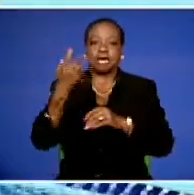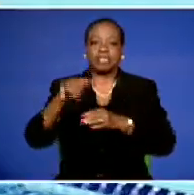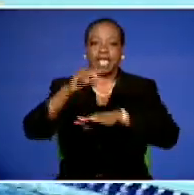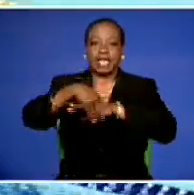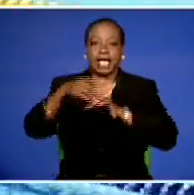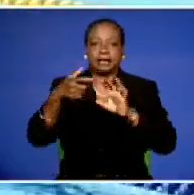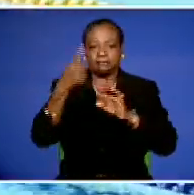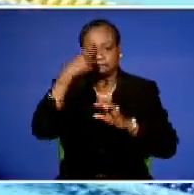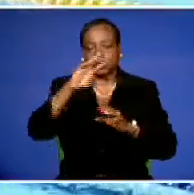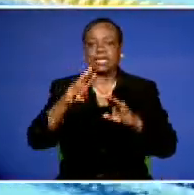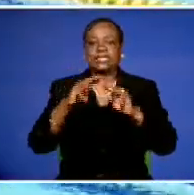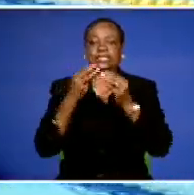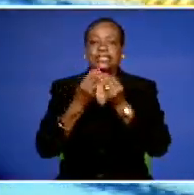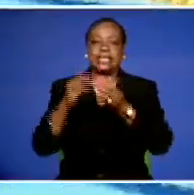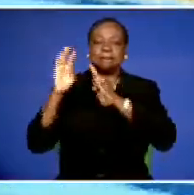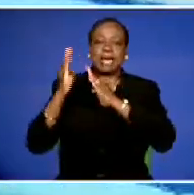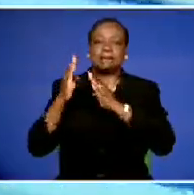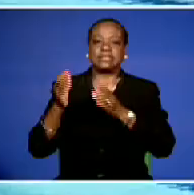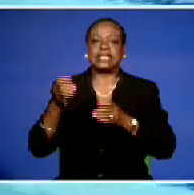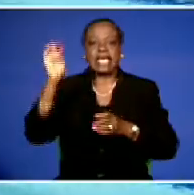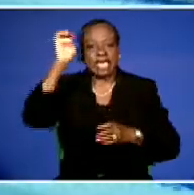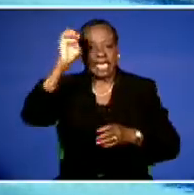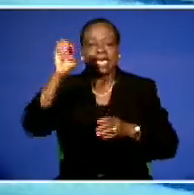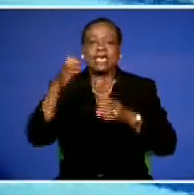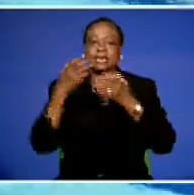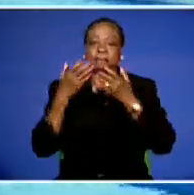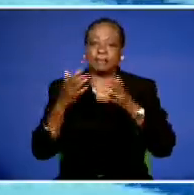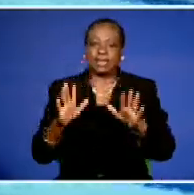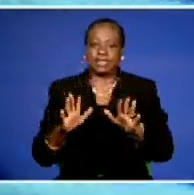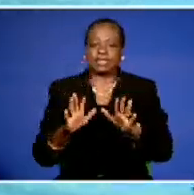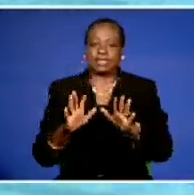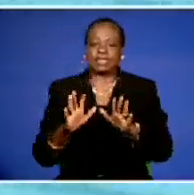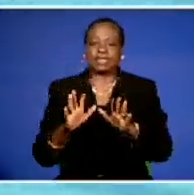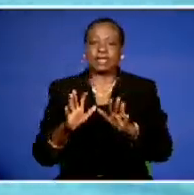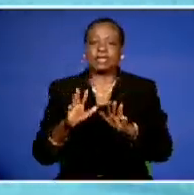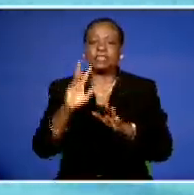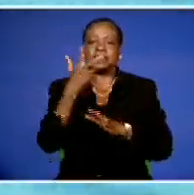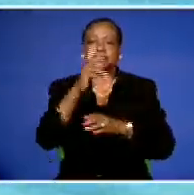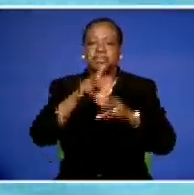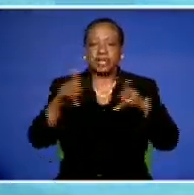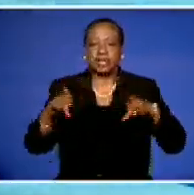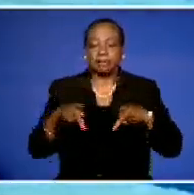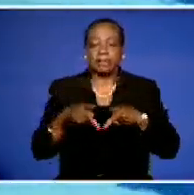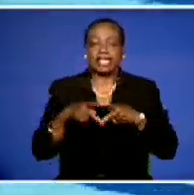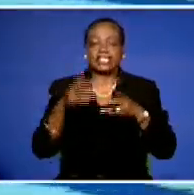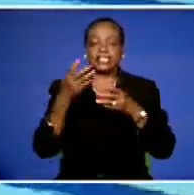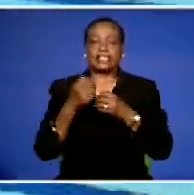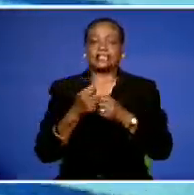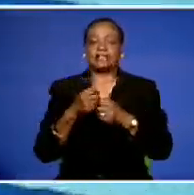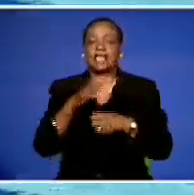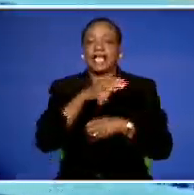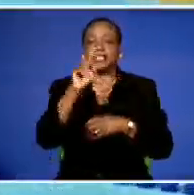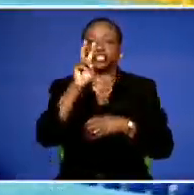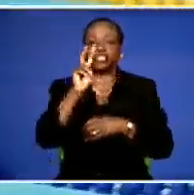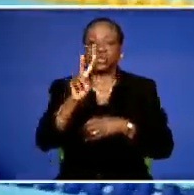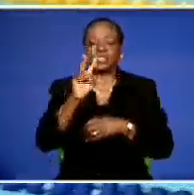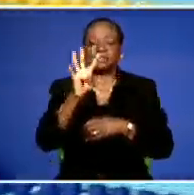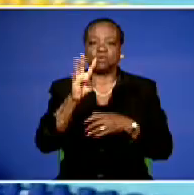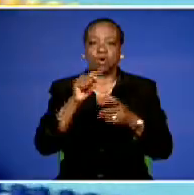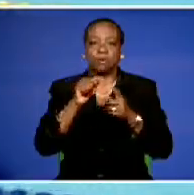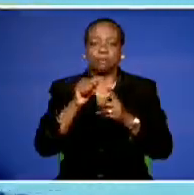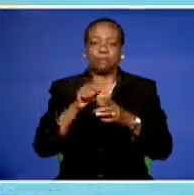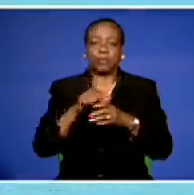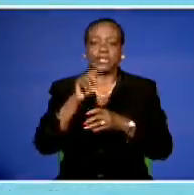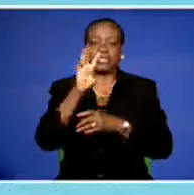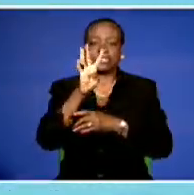Bahamas, he competed in the B final of the 50-meter breaststroke with a 3rd place finishing and a 24.74